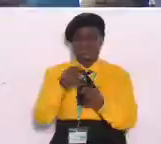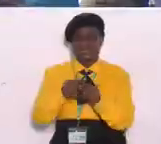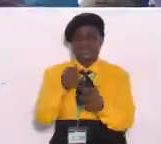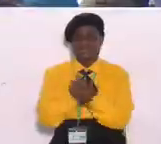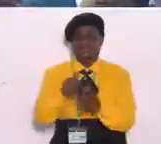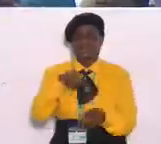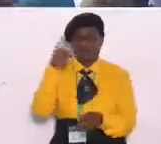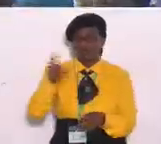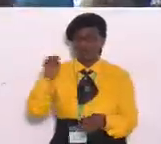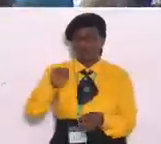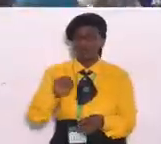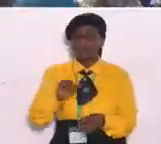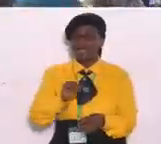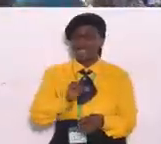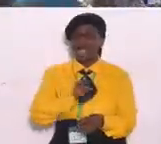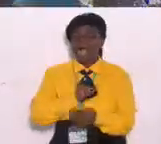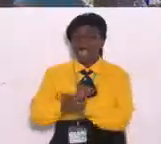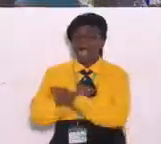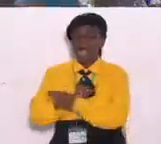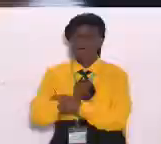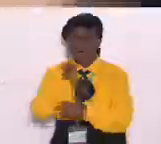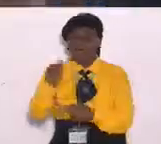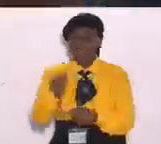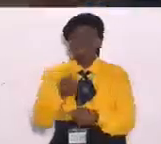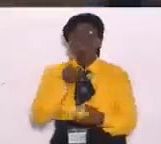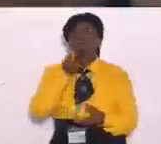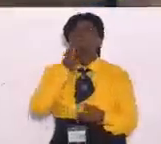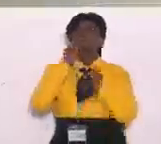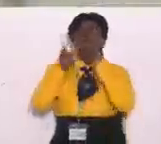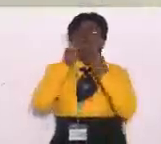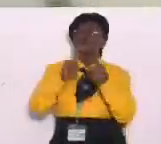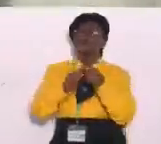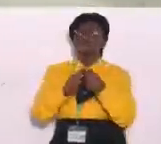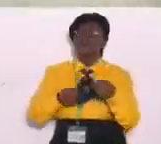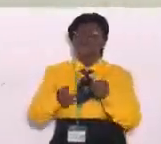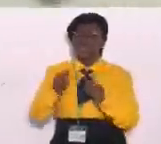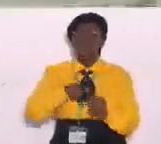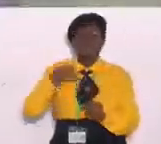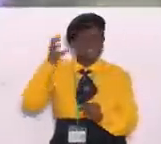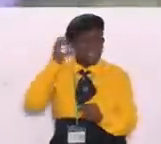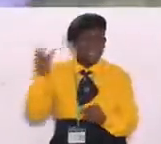Who am I talking to? Let me hear you shout hallelujah.